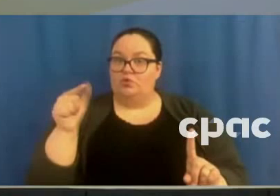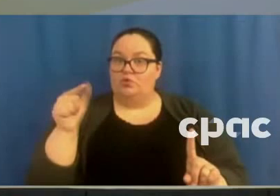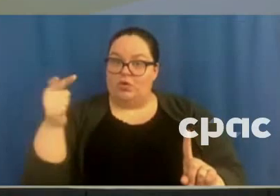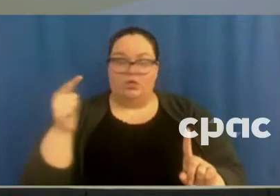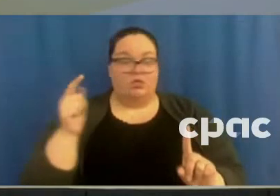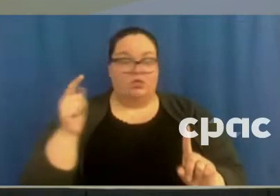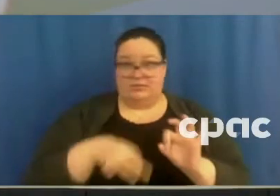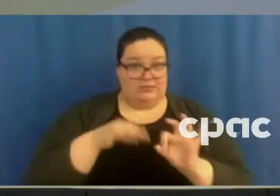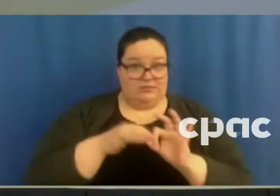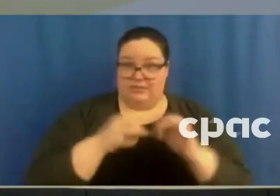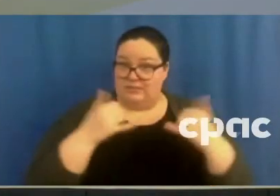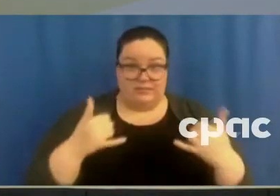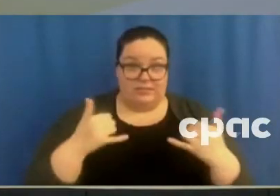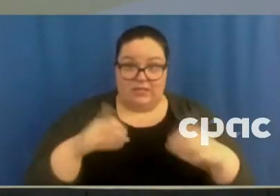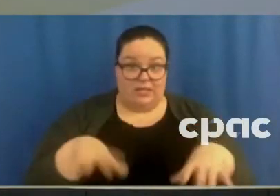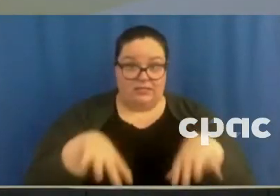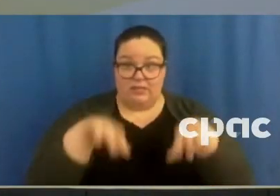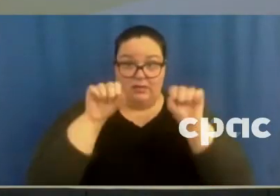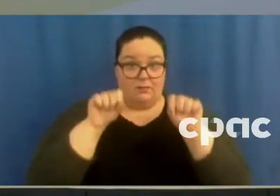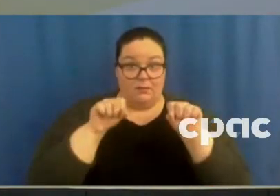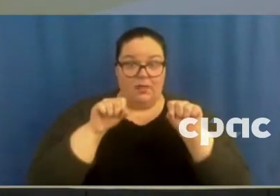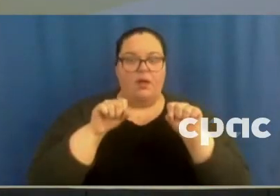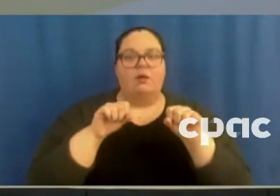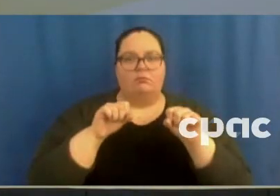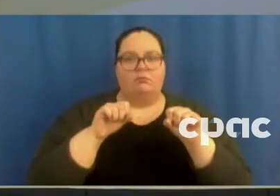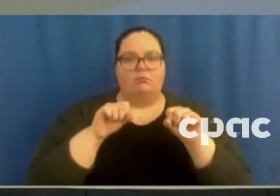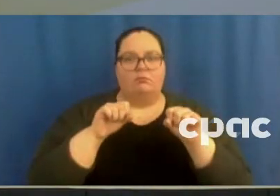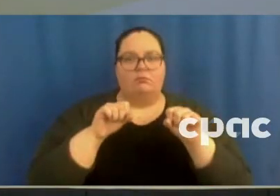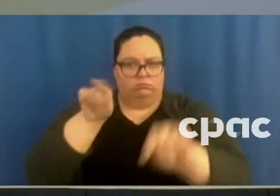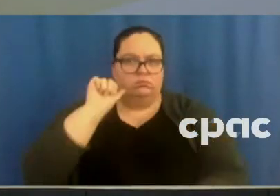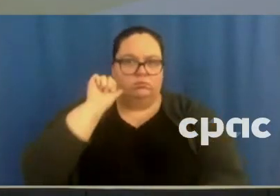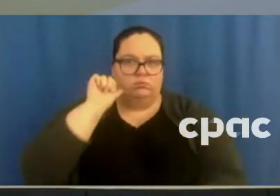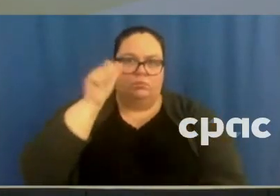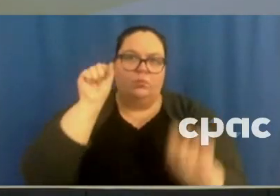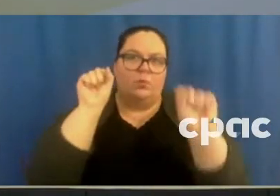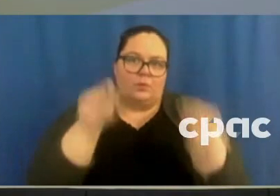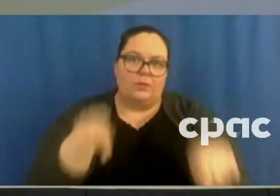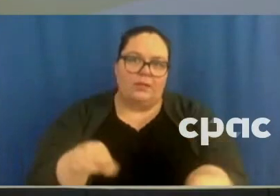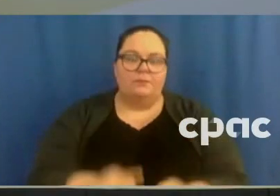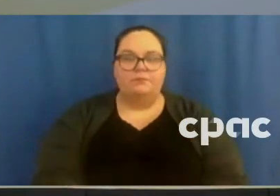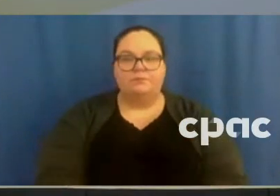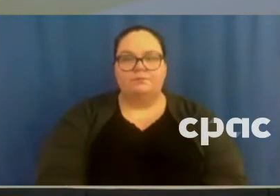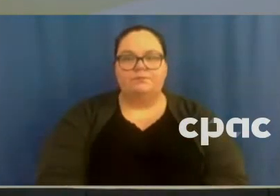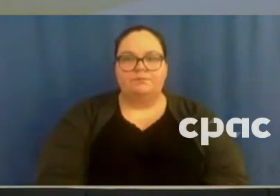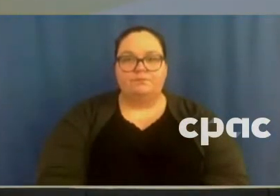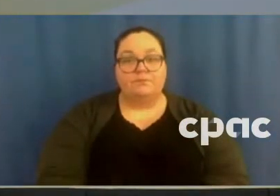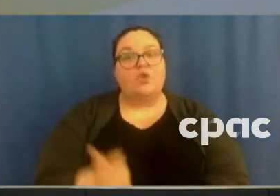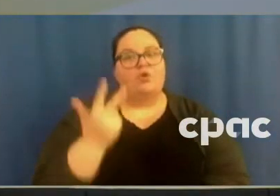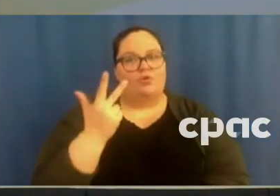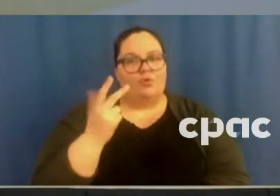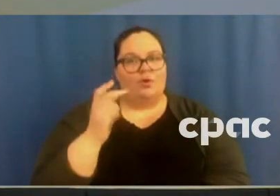today, please feel free to also go to the Three Oaks Clinic tomorrow as well.